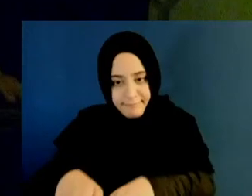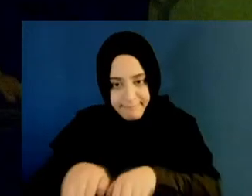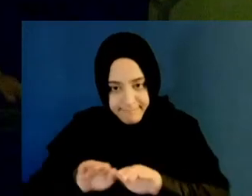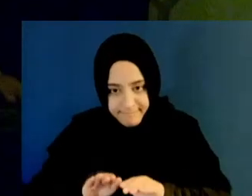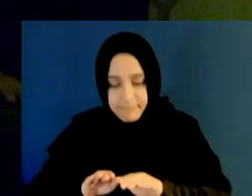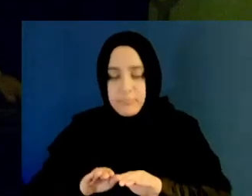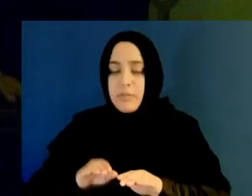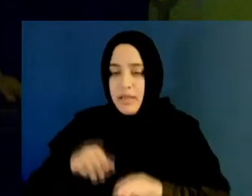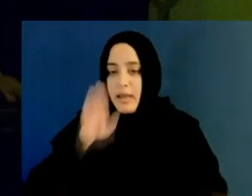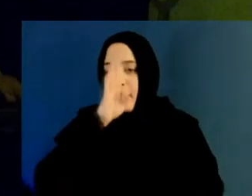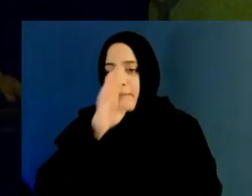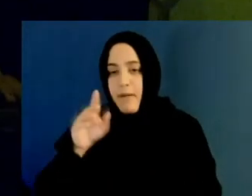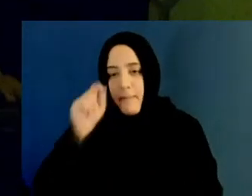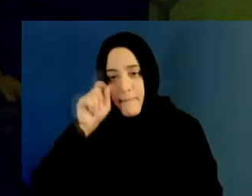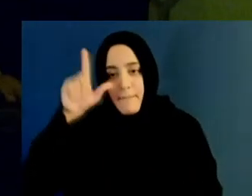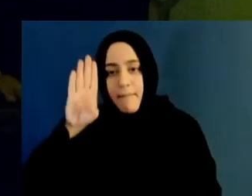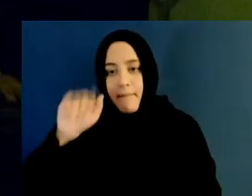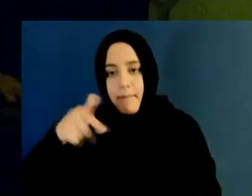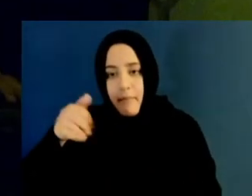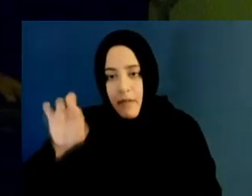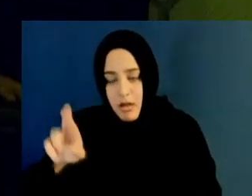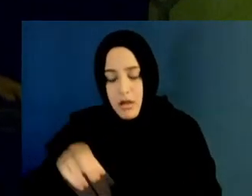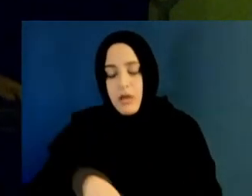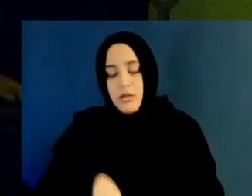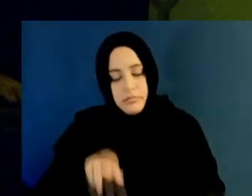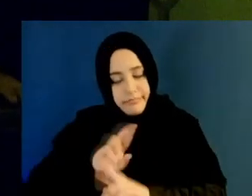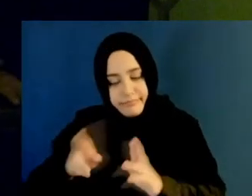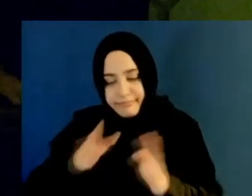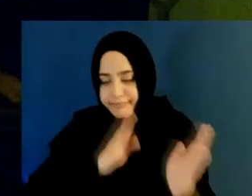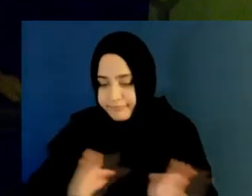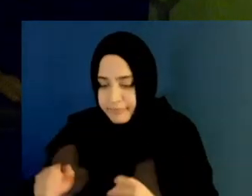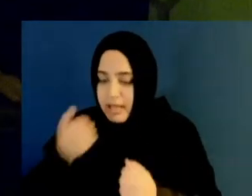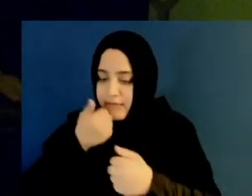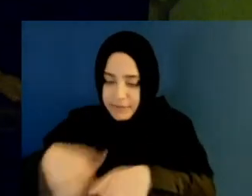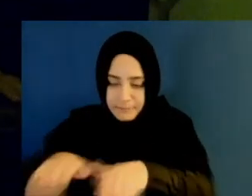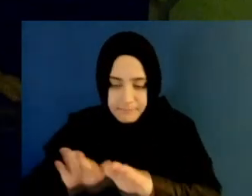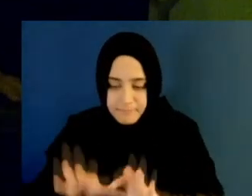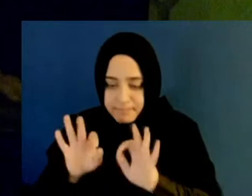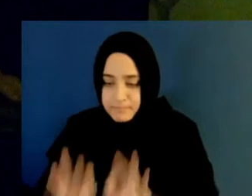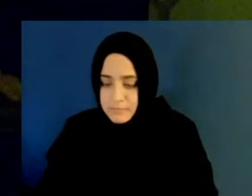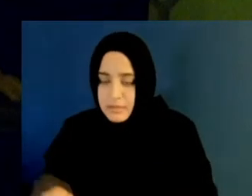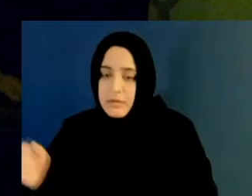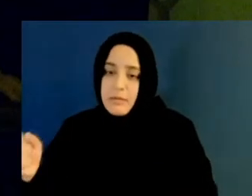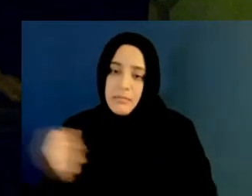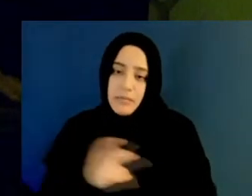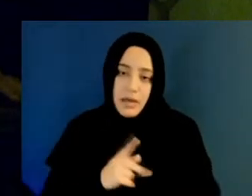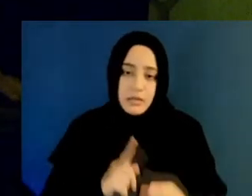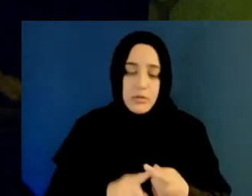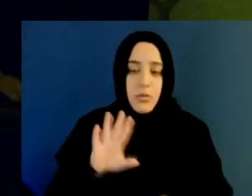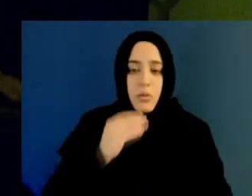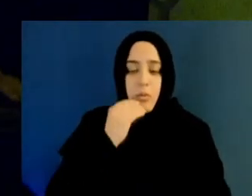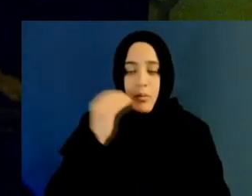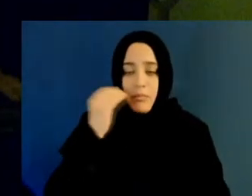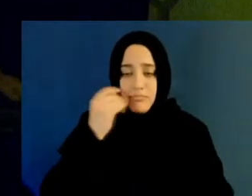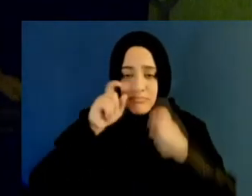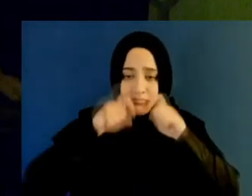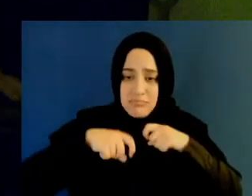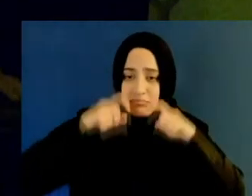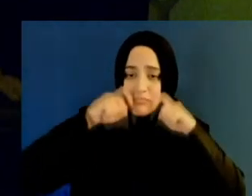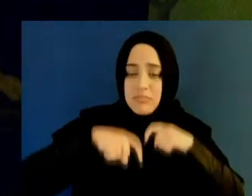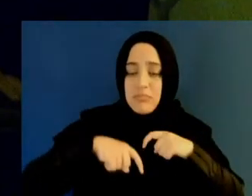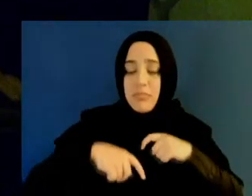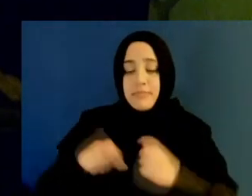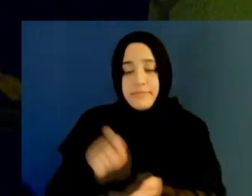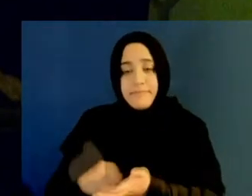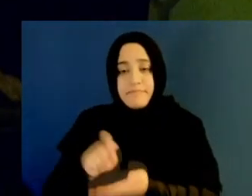an amama on his head, weeping and crying. Over here, Darawi says, ask al-Bakir,